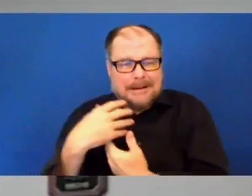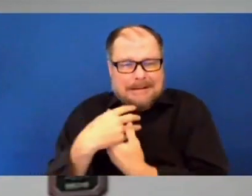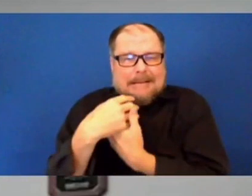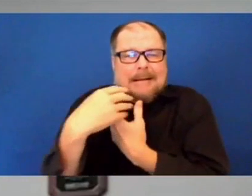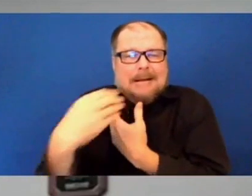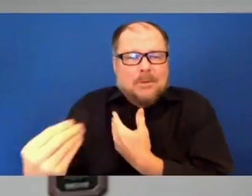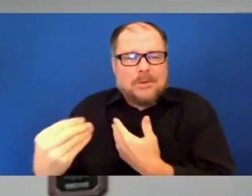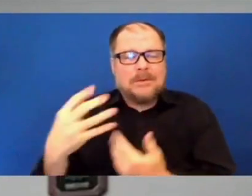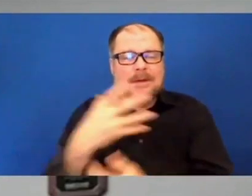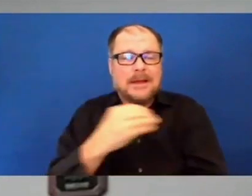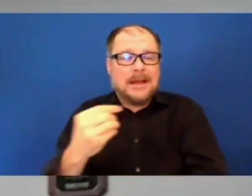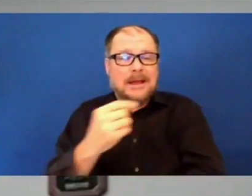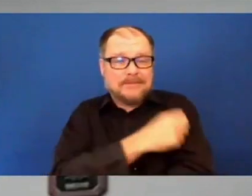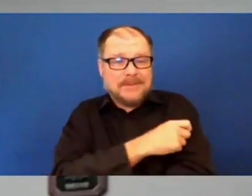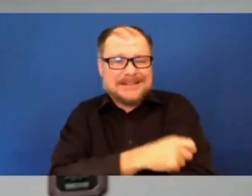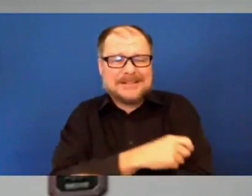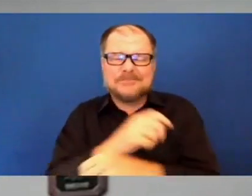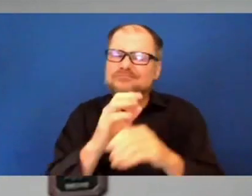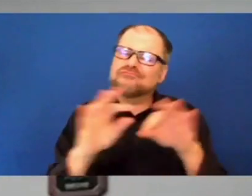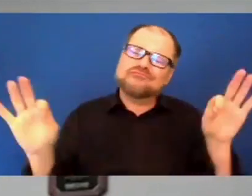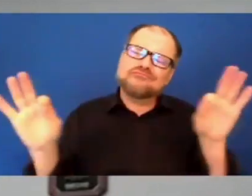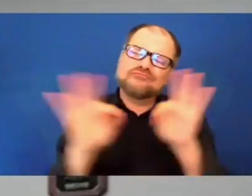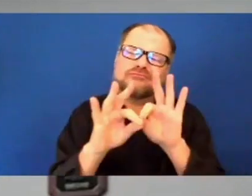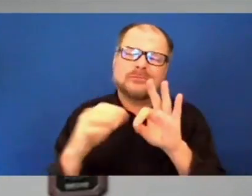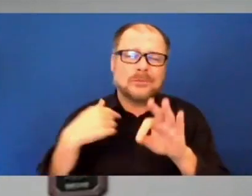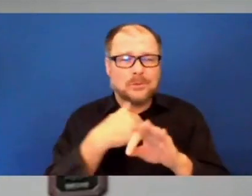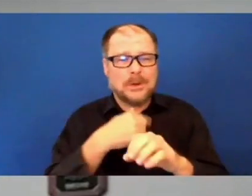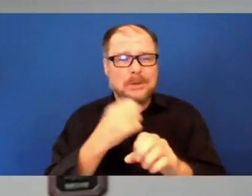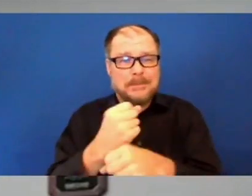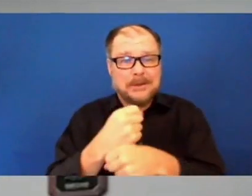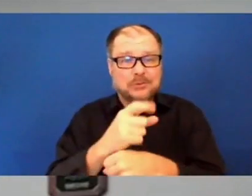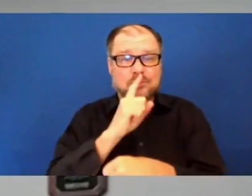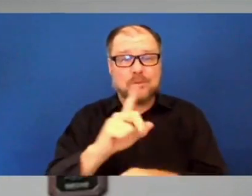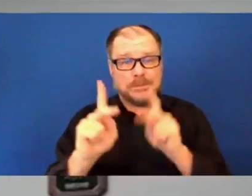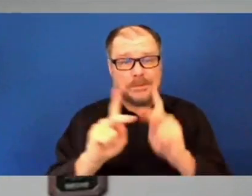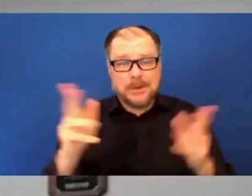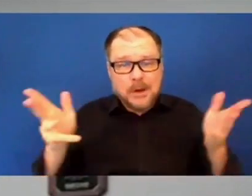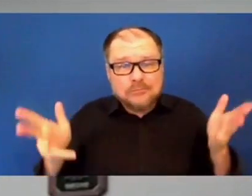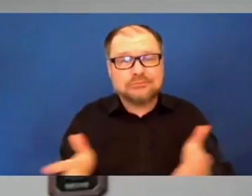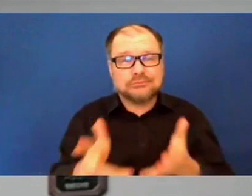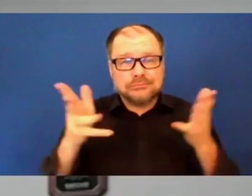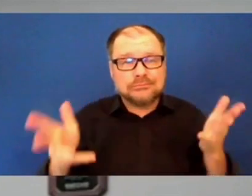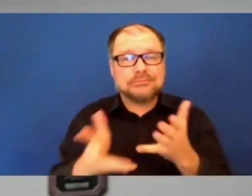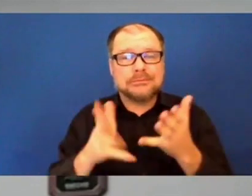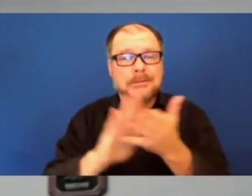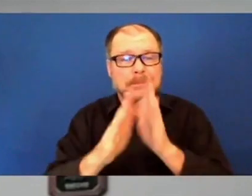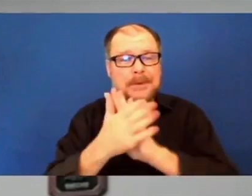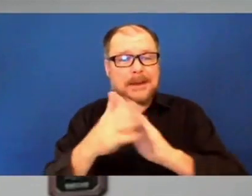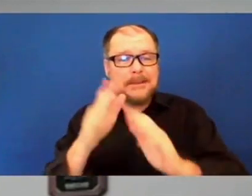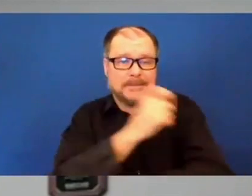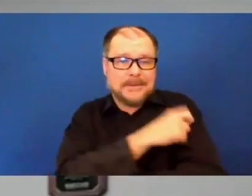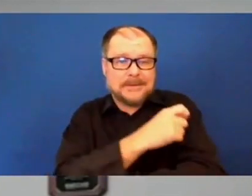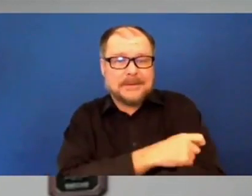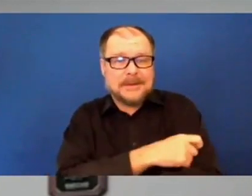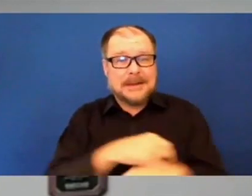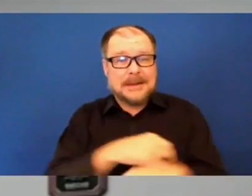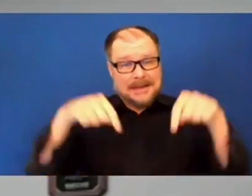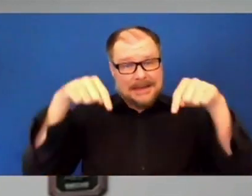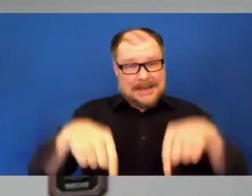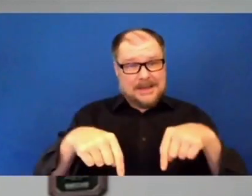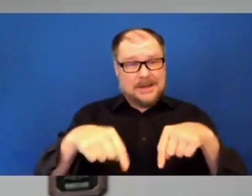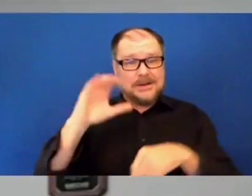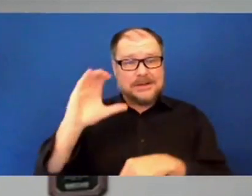vaccines are still critically important and we need to make sure that people are being vaccinated. Our particular situation here, we are